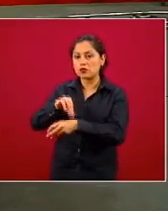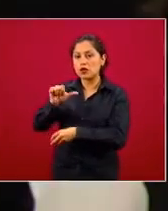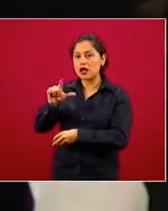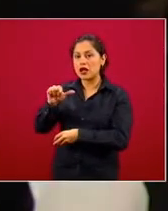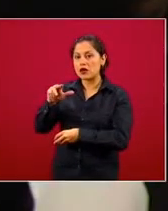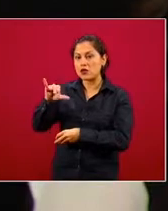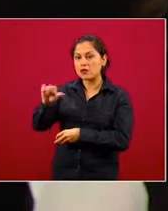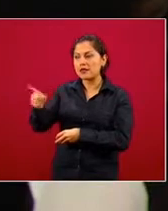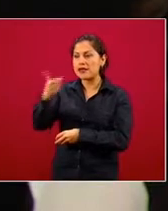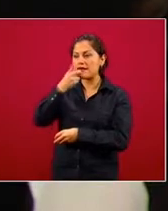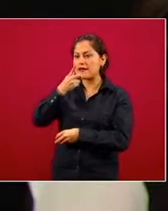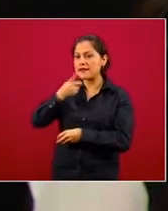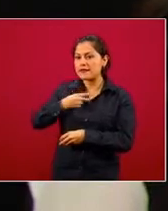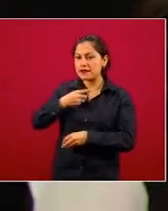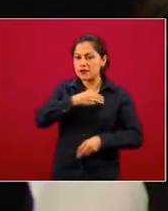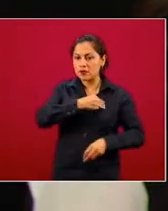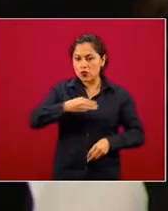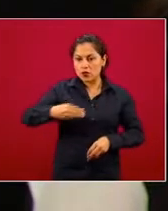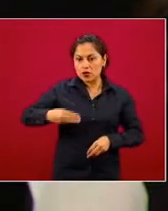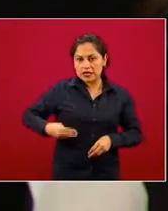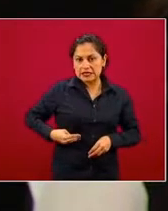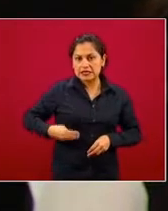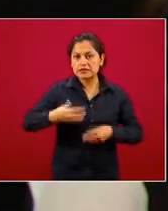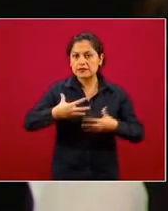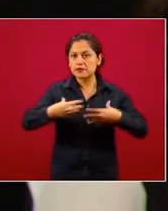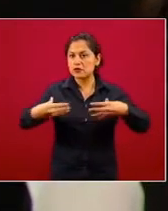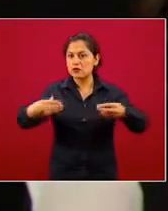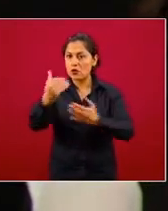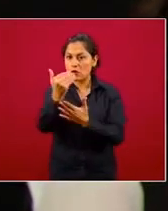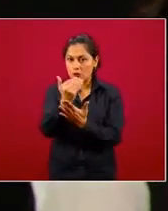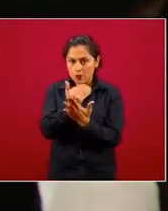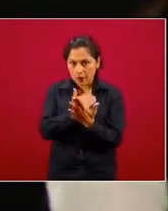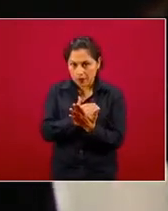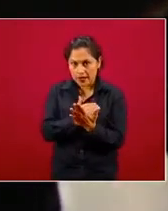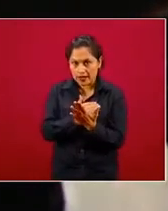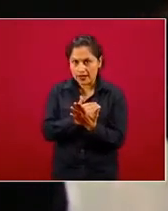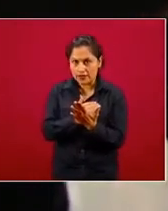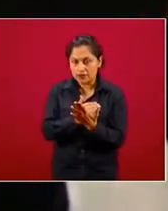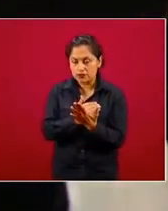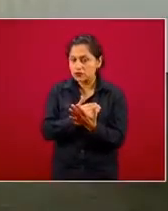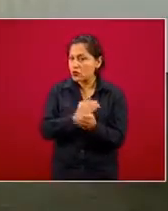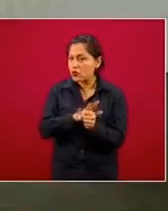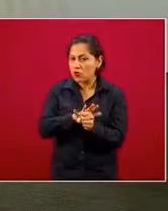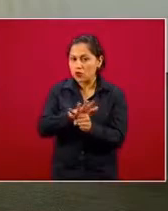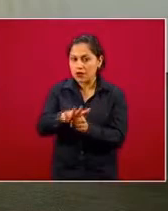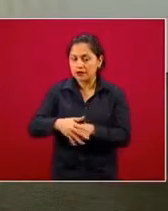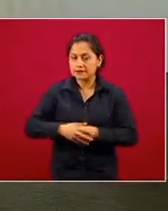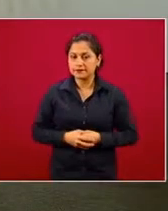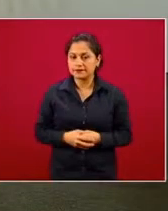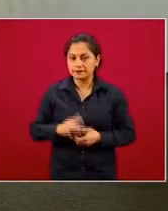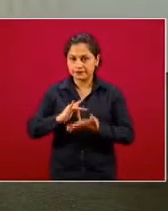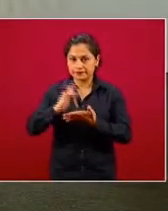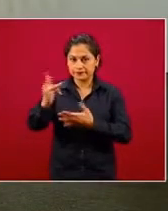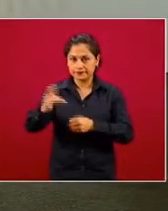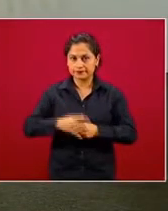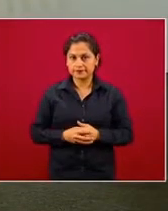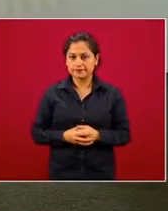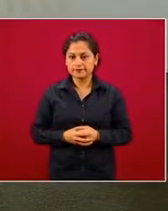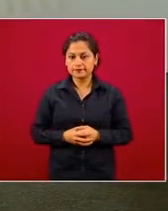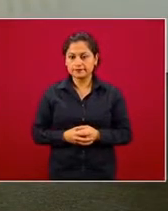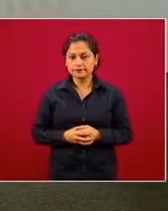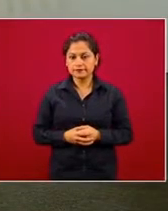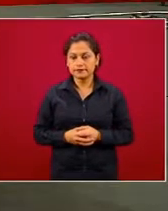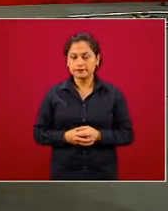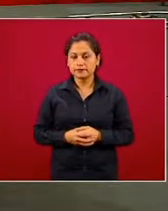cuáles son and los municipios municipality. Can you con mention menos what are the casos de municipalities that have COVID the lowest en COVID contagion rate?